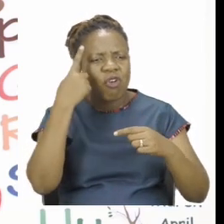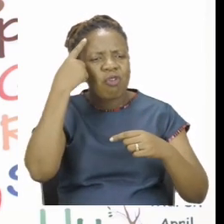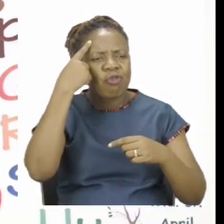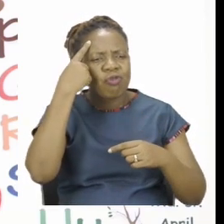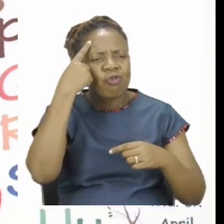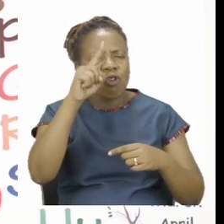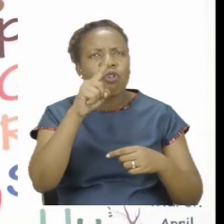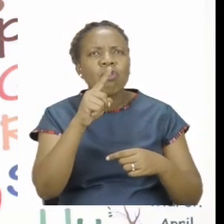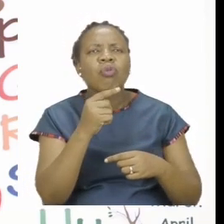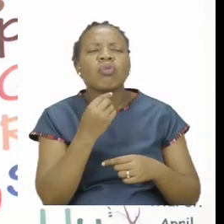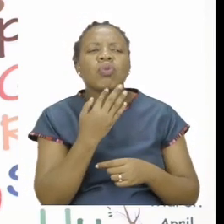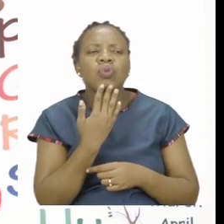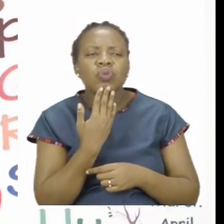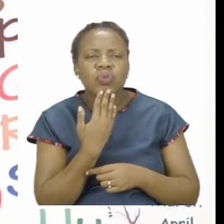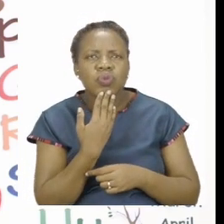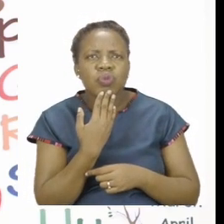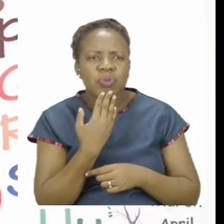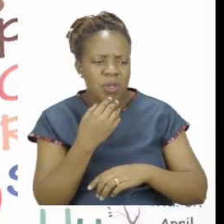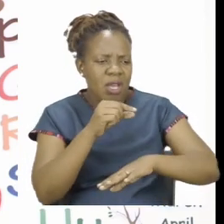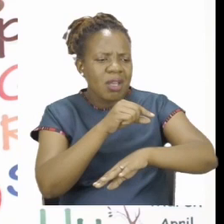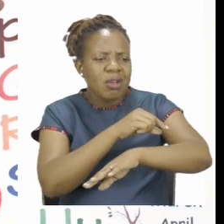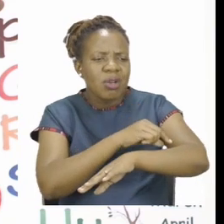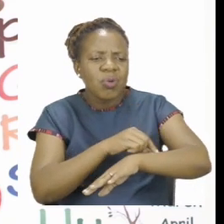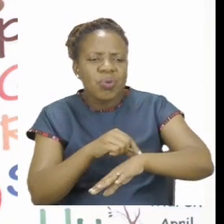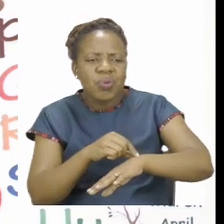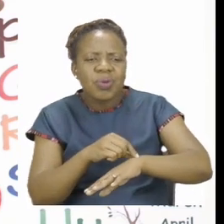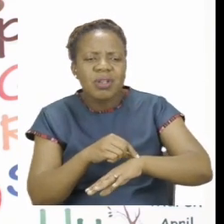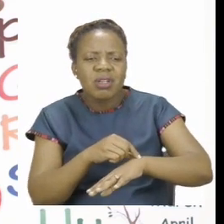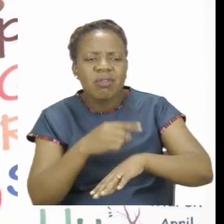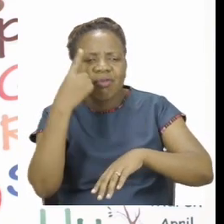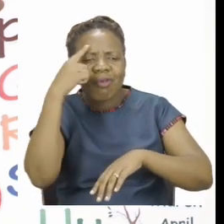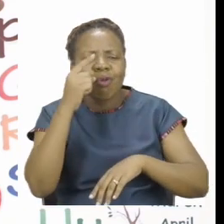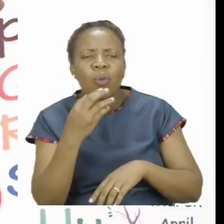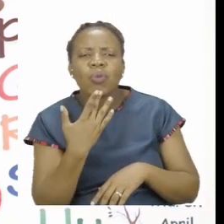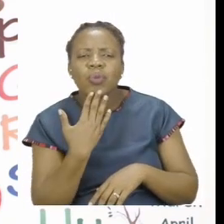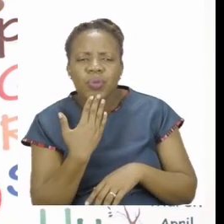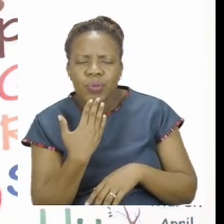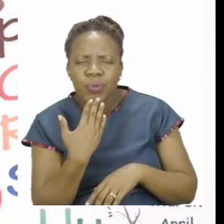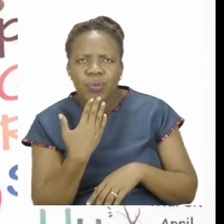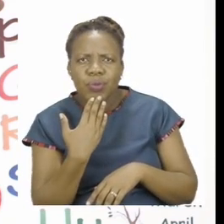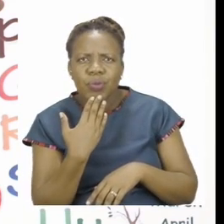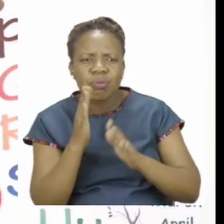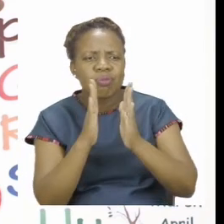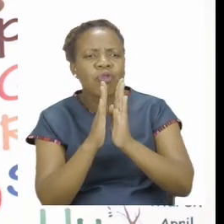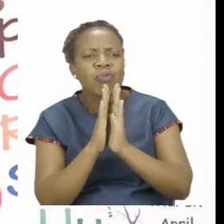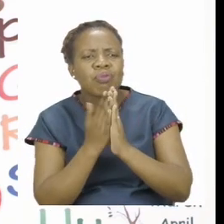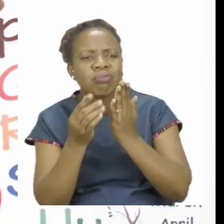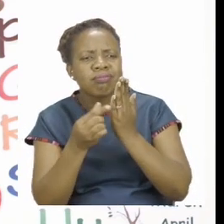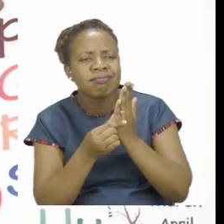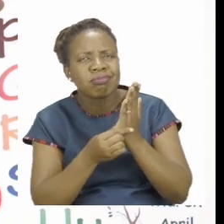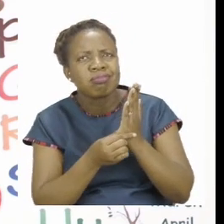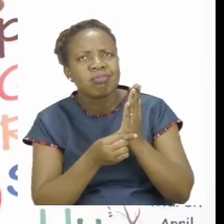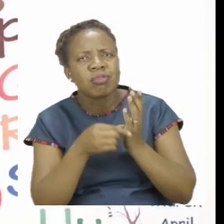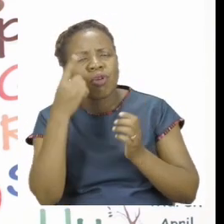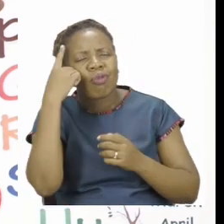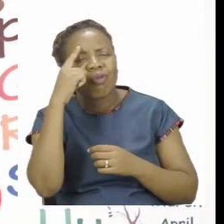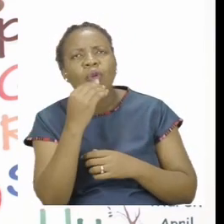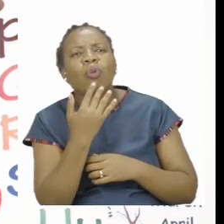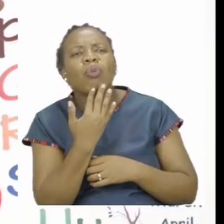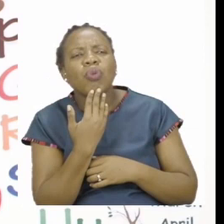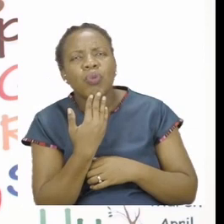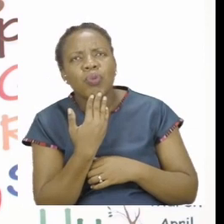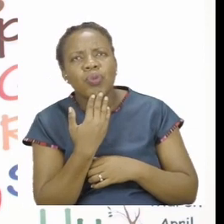Whose ruler is this? Whose book is that? Then we have the word